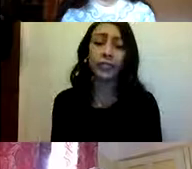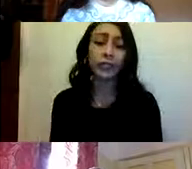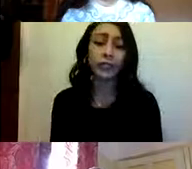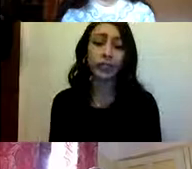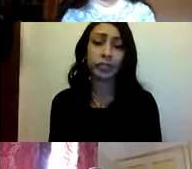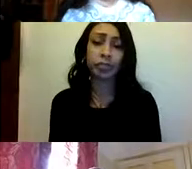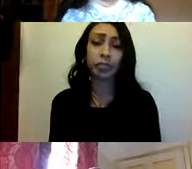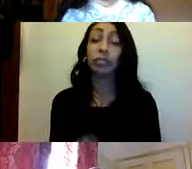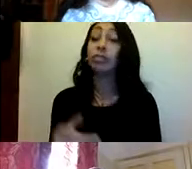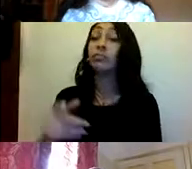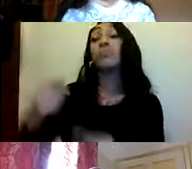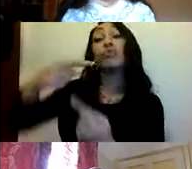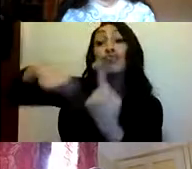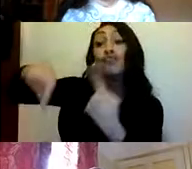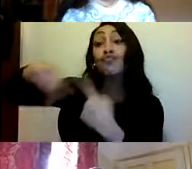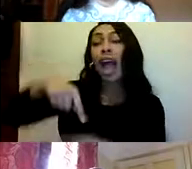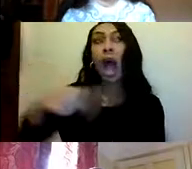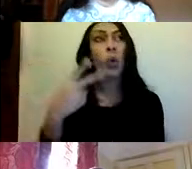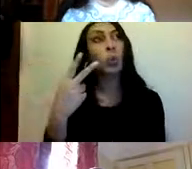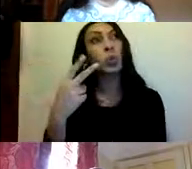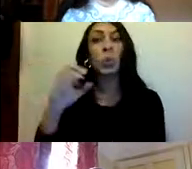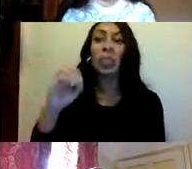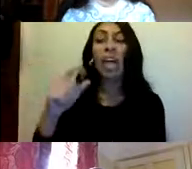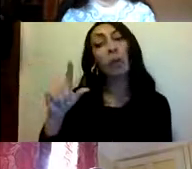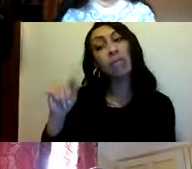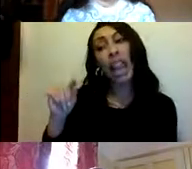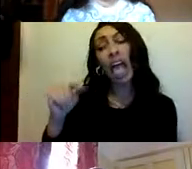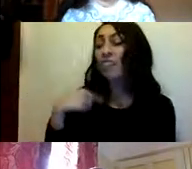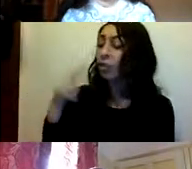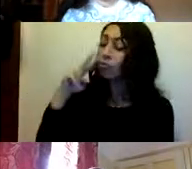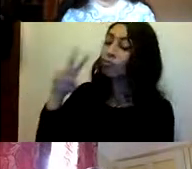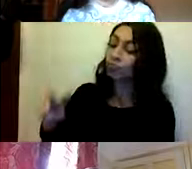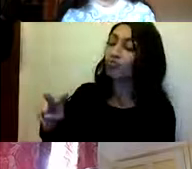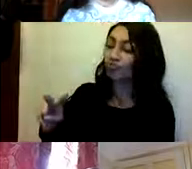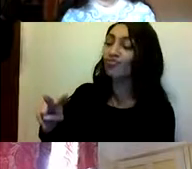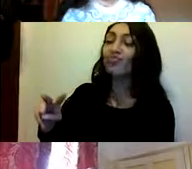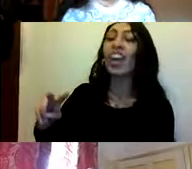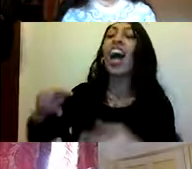said, from around 2011, the collection was looked at and recreated to the